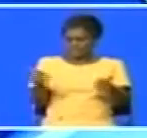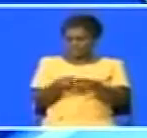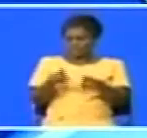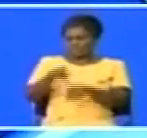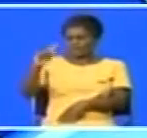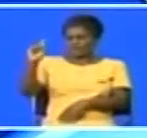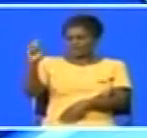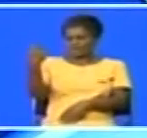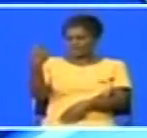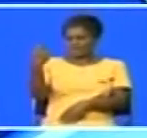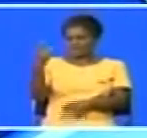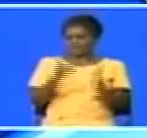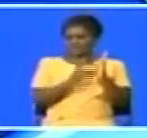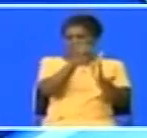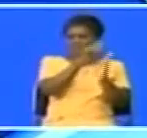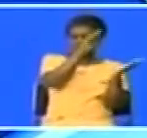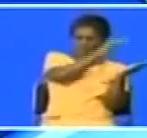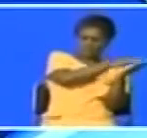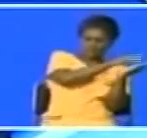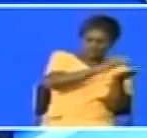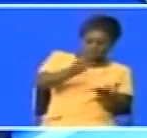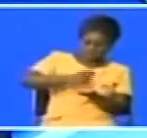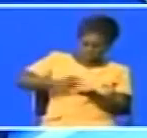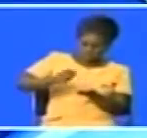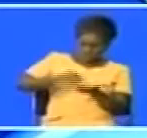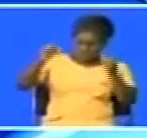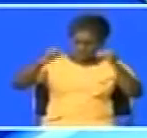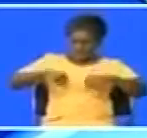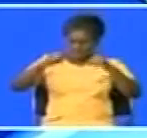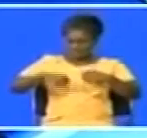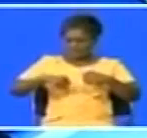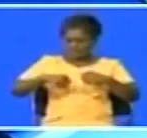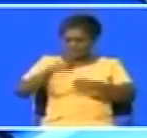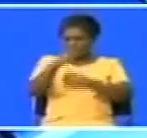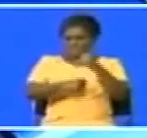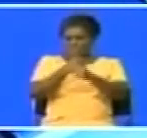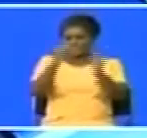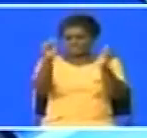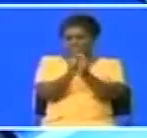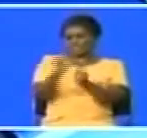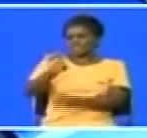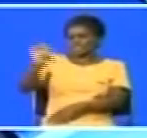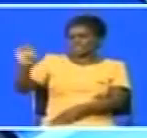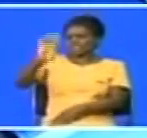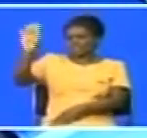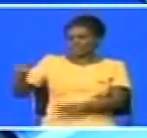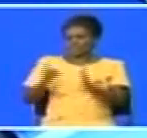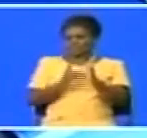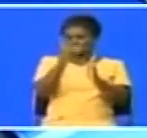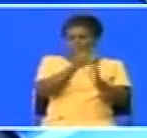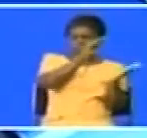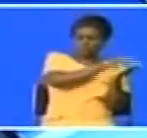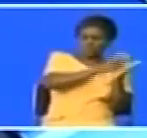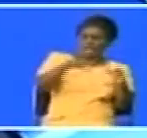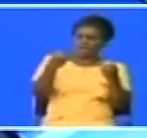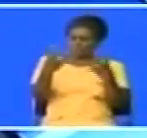The African Development Bank has signed a $40 million 10-year line of credit to the East African Development Bank,